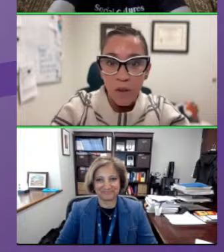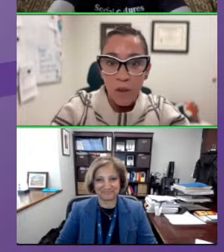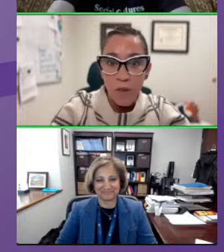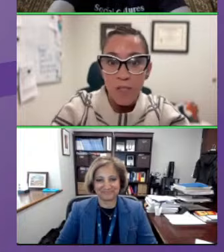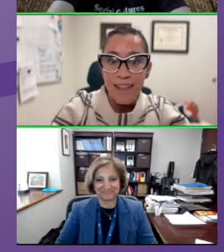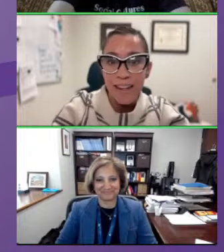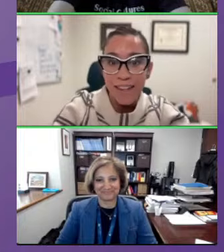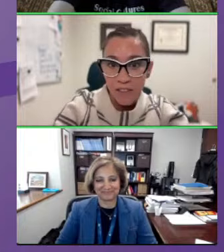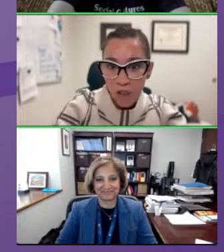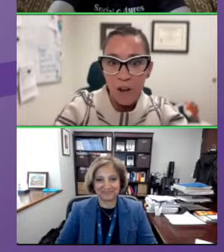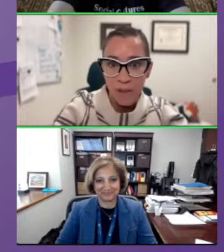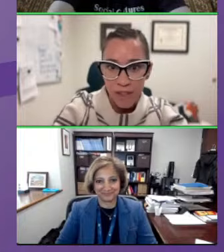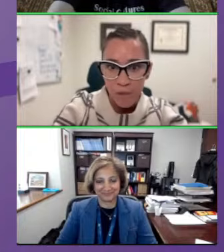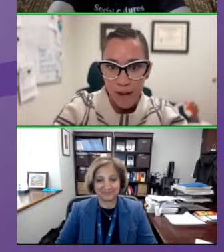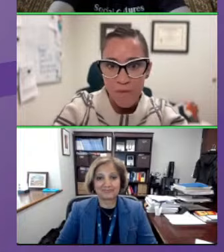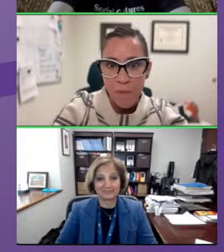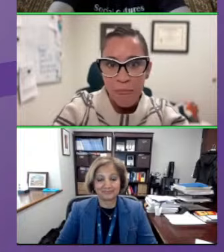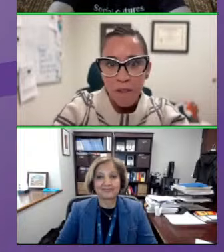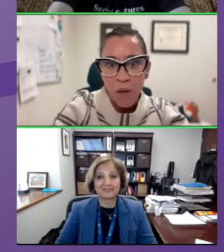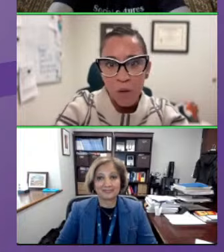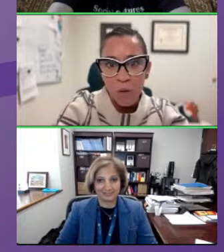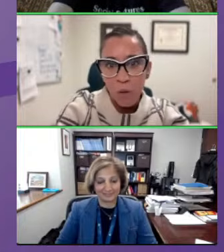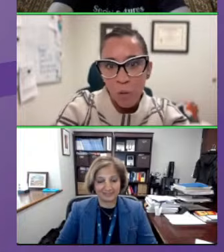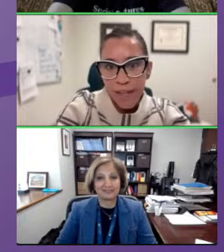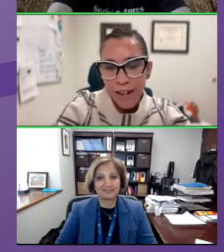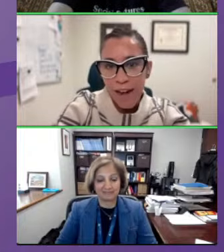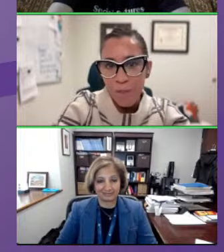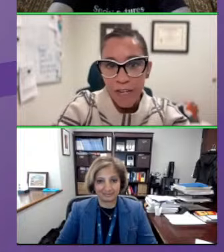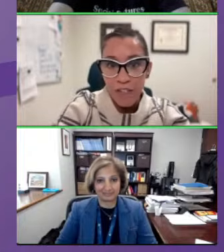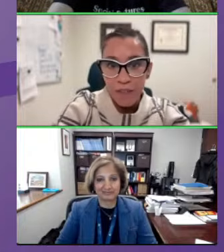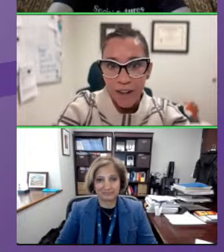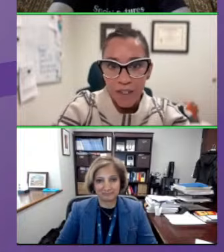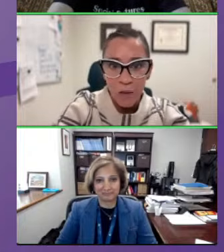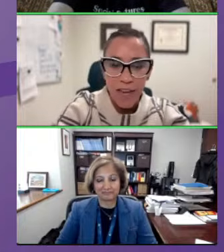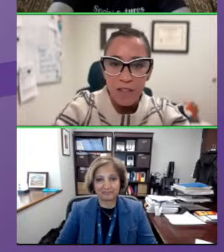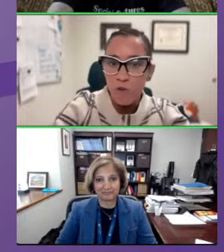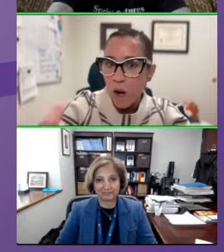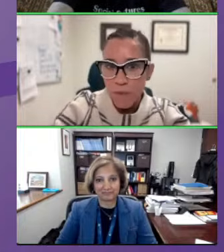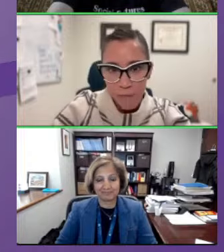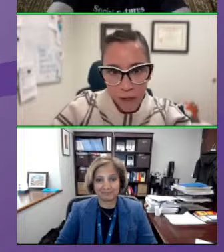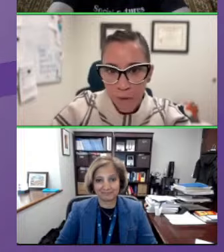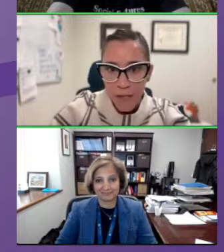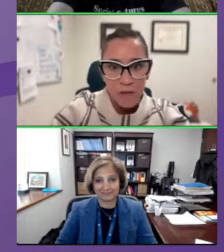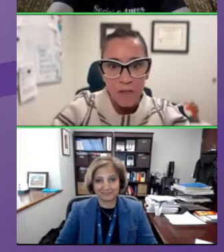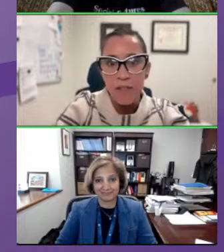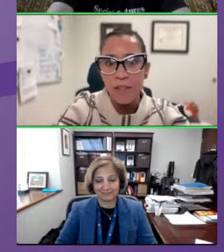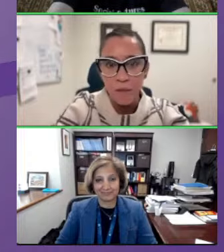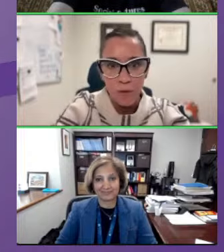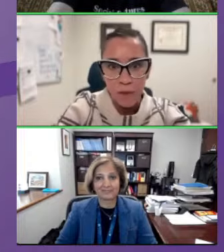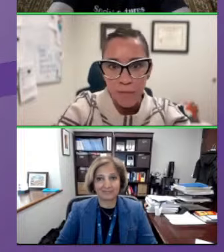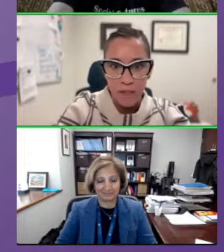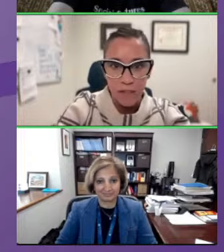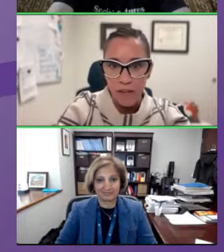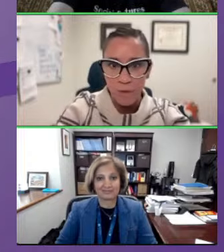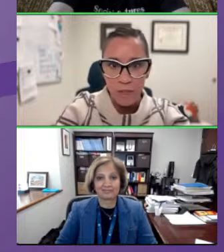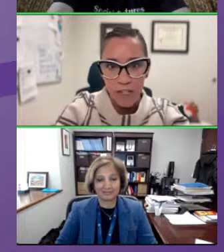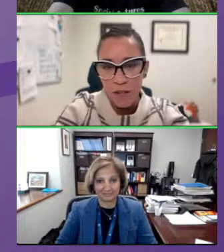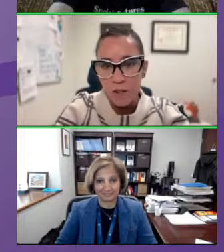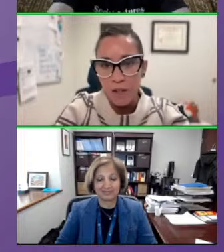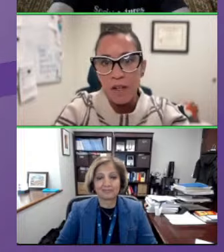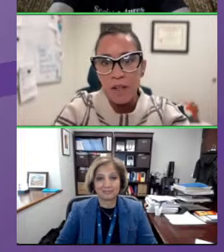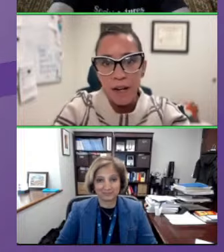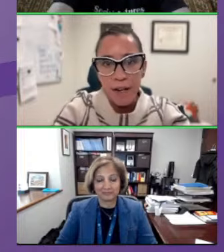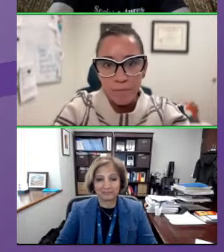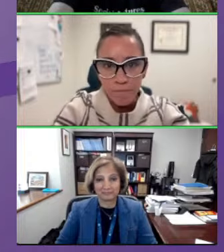in orthostatic intolerance, right? So we can have a patient that actually has drops in blood pressures, like neurally mediated hypotension,